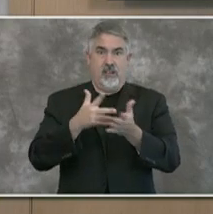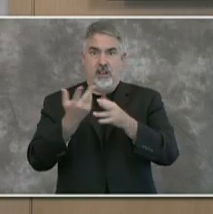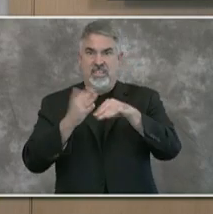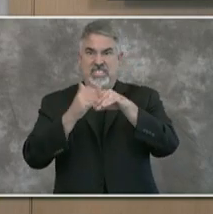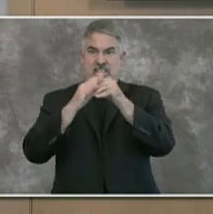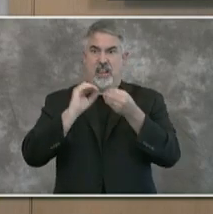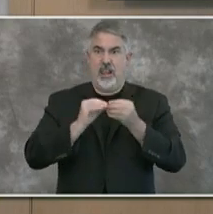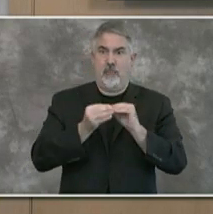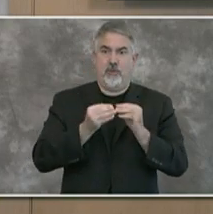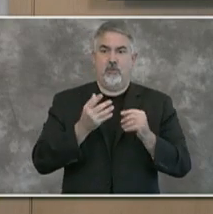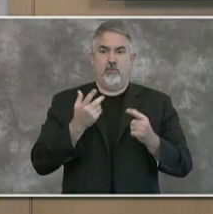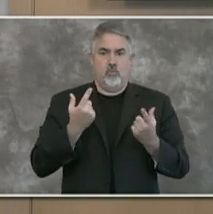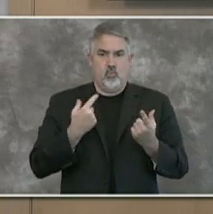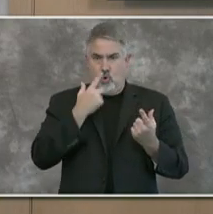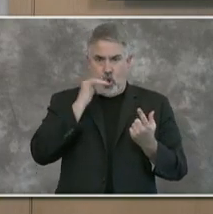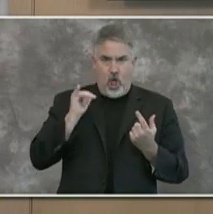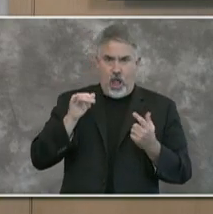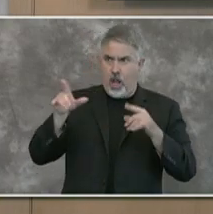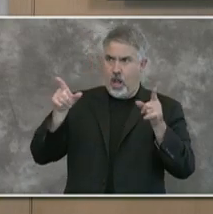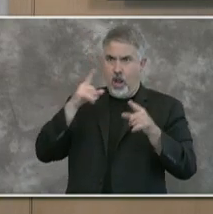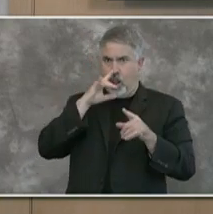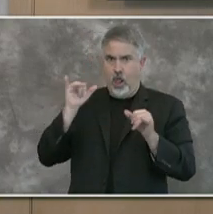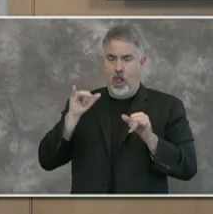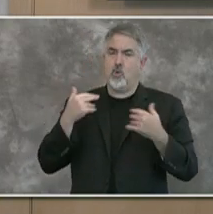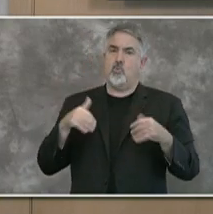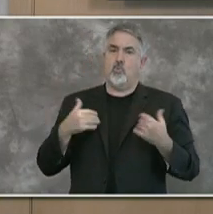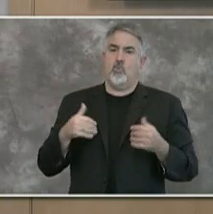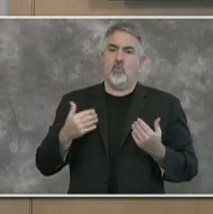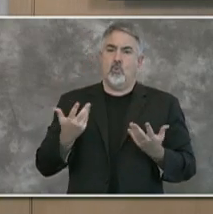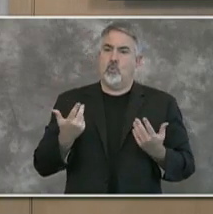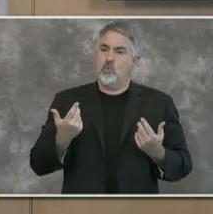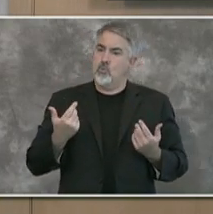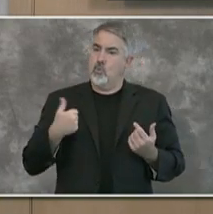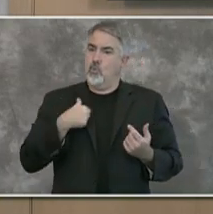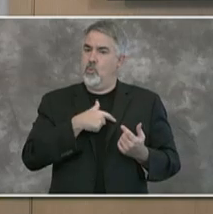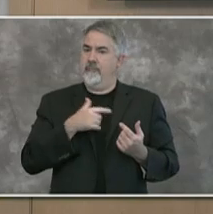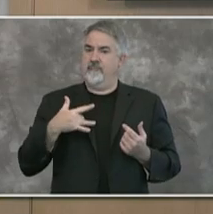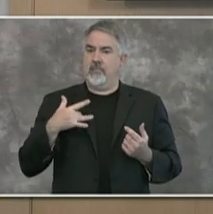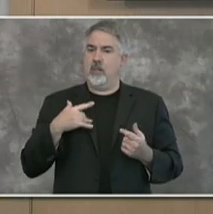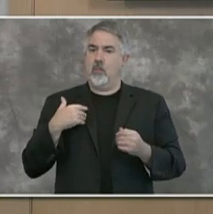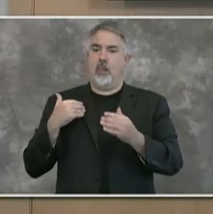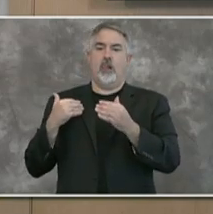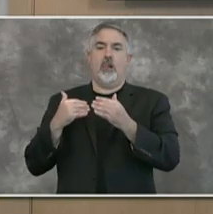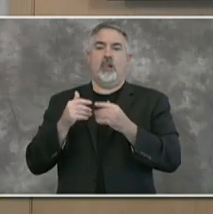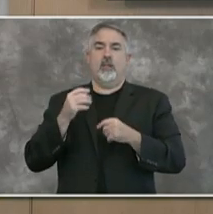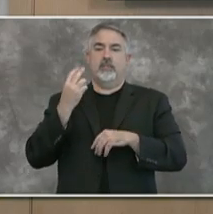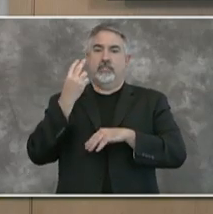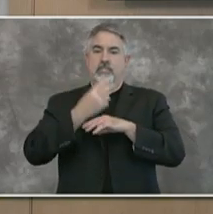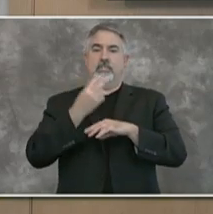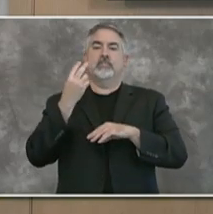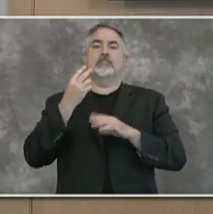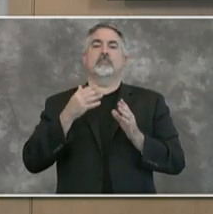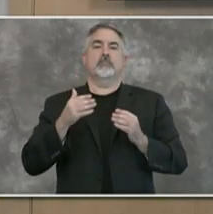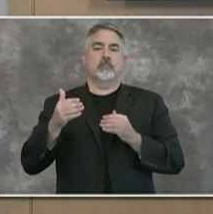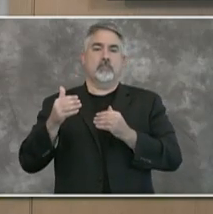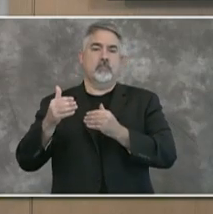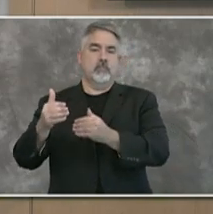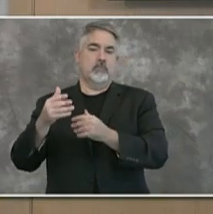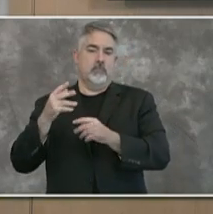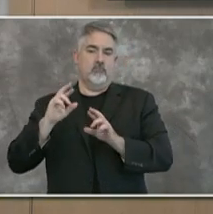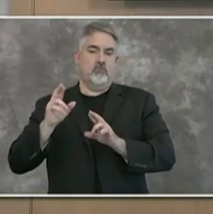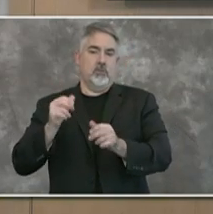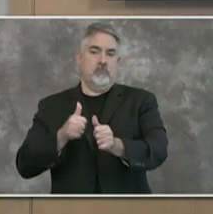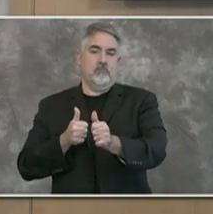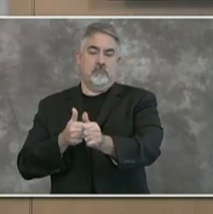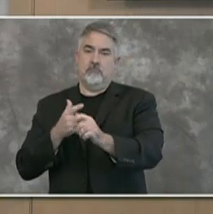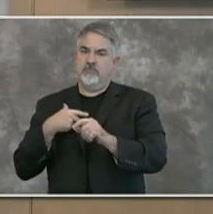doubling every 6 days based on categories and charts. But this is something we continue to monitor and evaluate on a daily basis. And as we